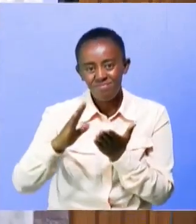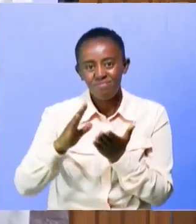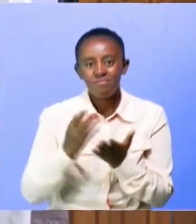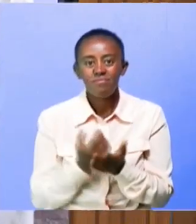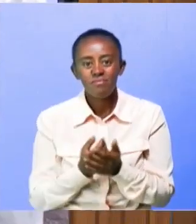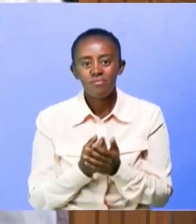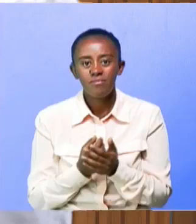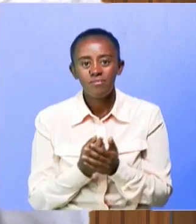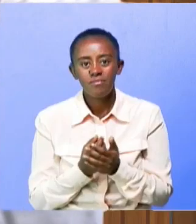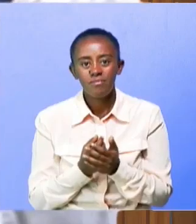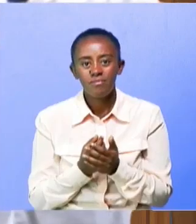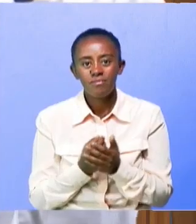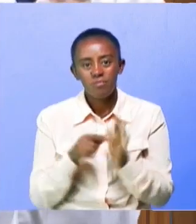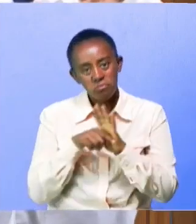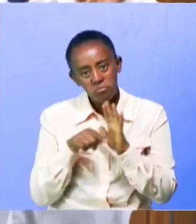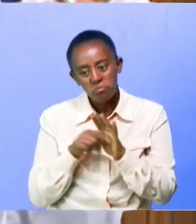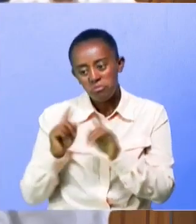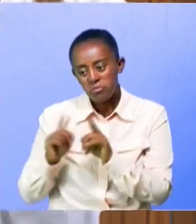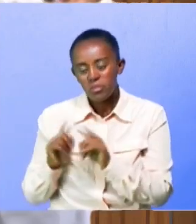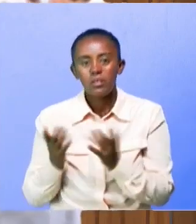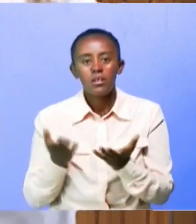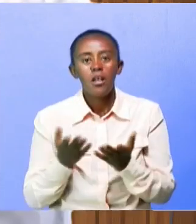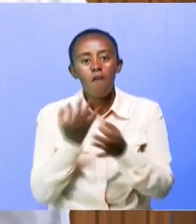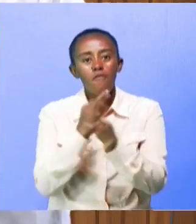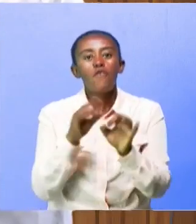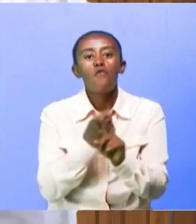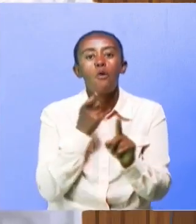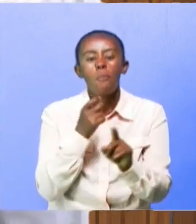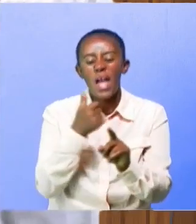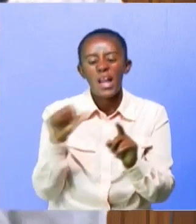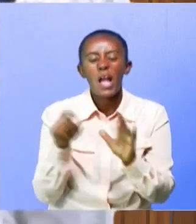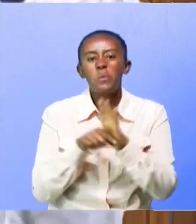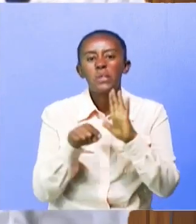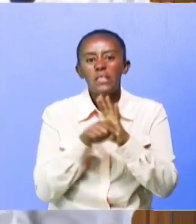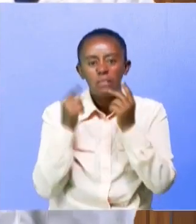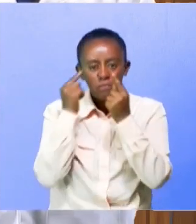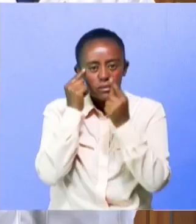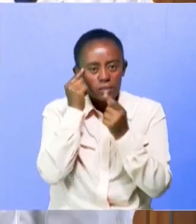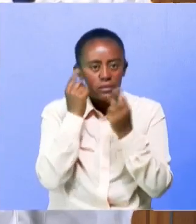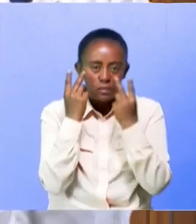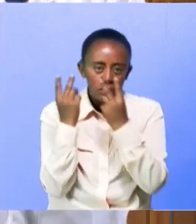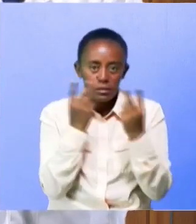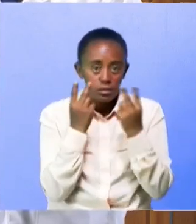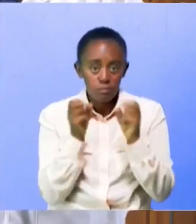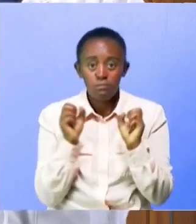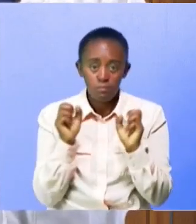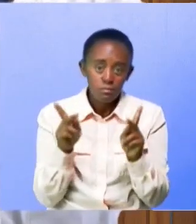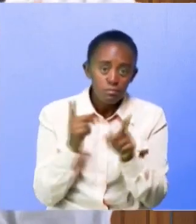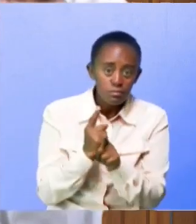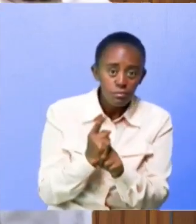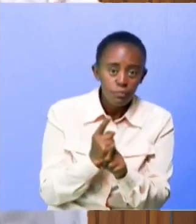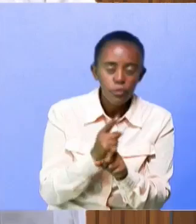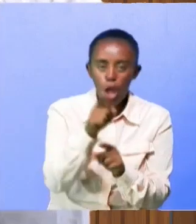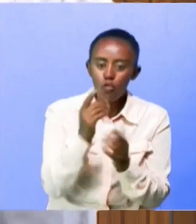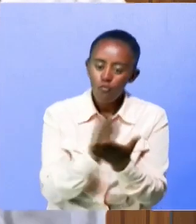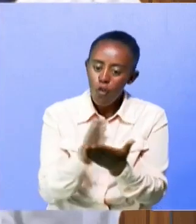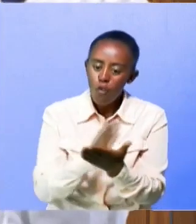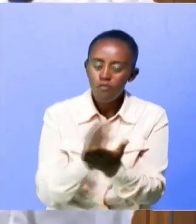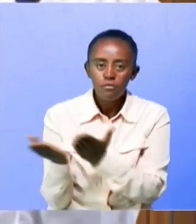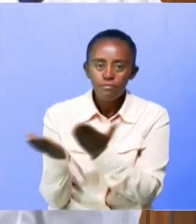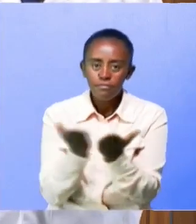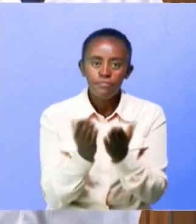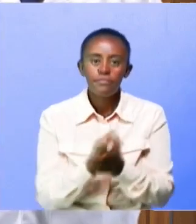what? Free from any kind of stereotype. Right? They have to involve